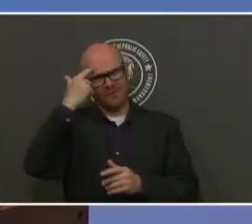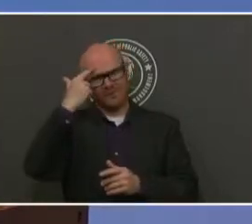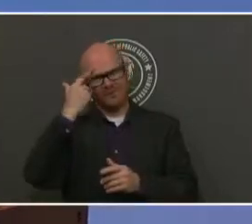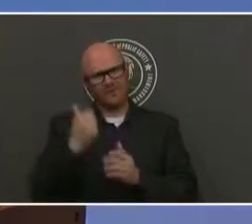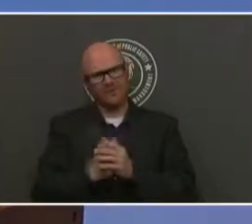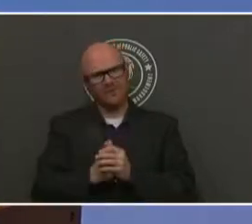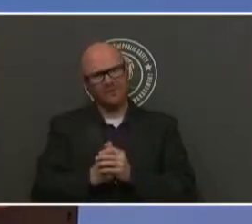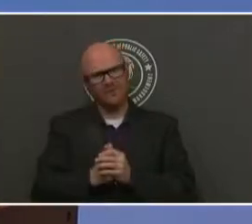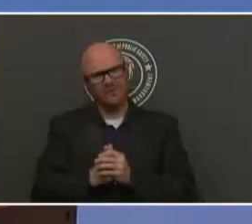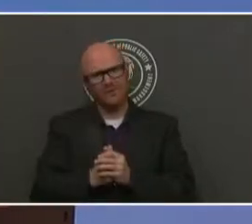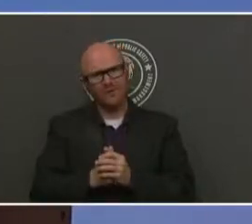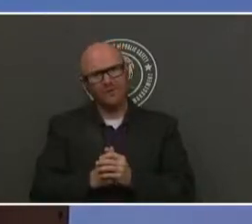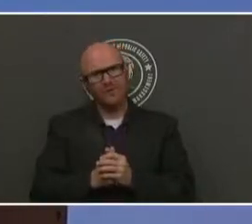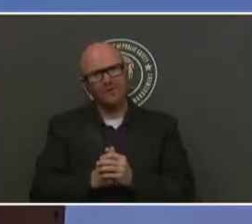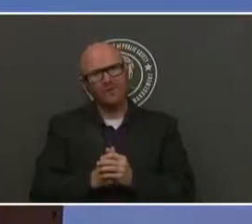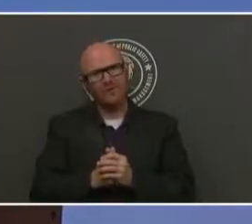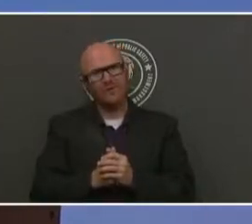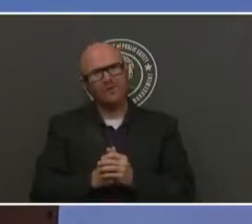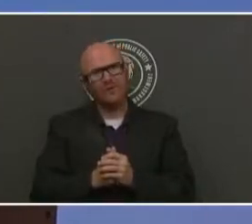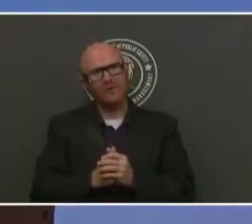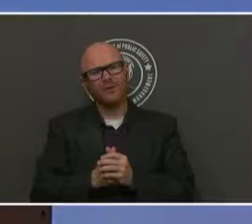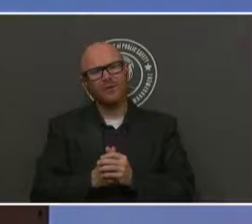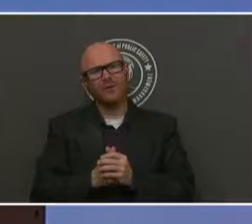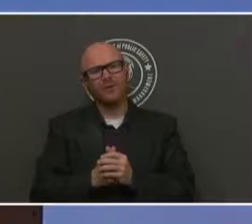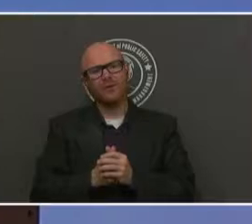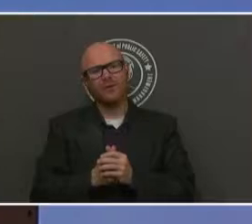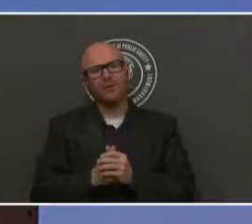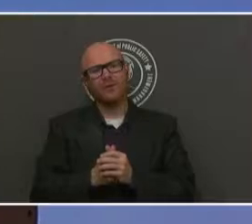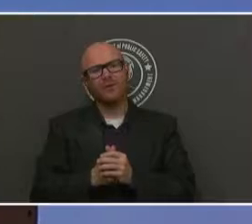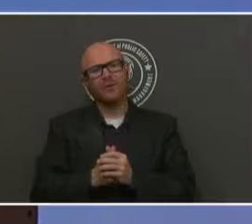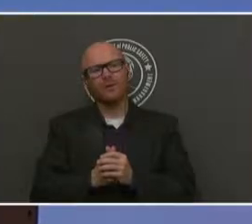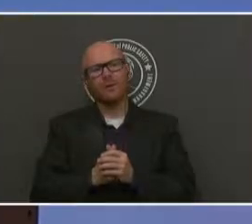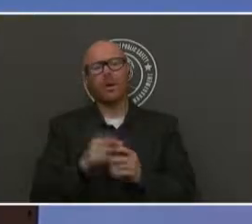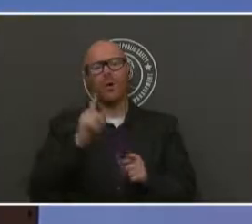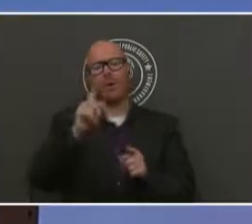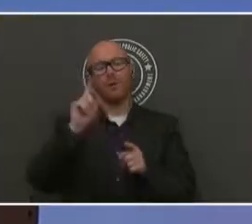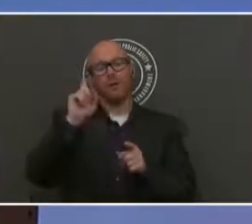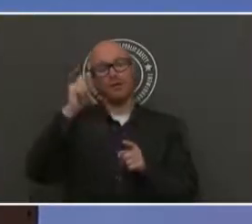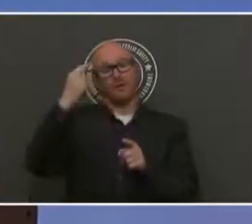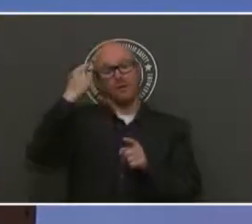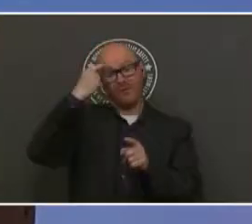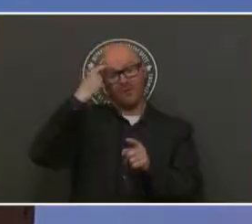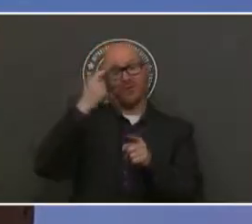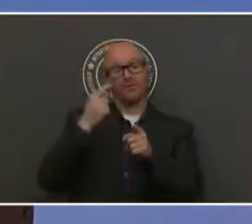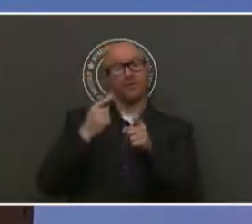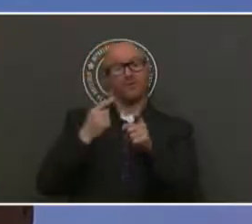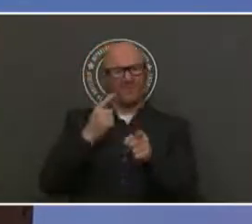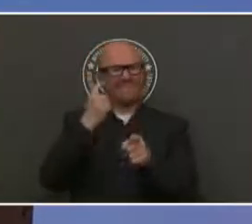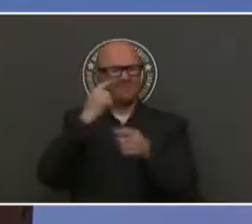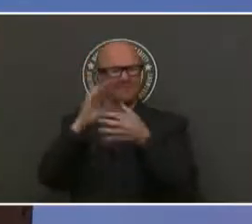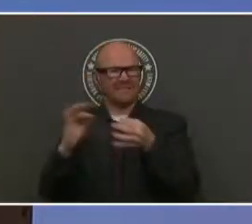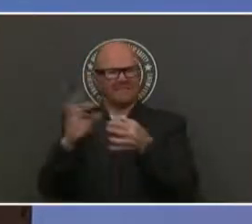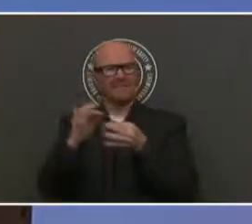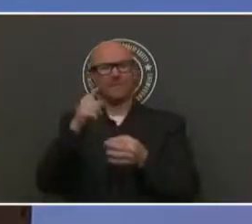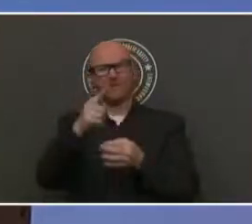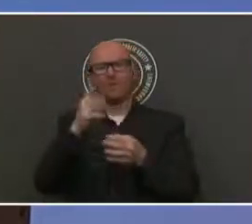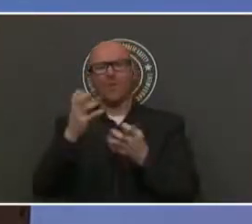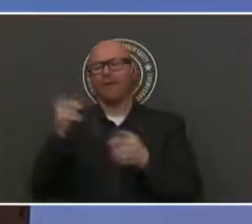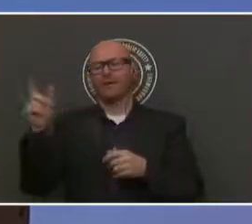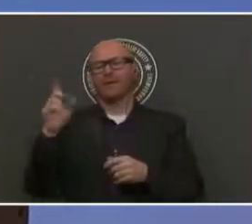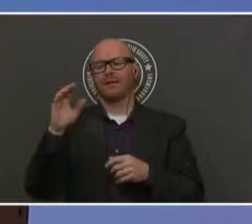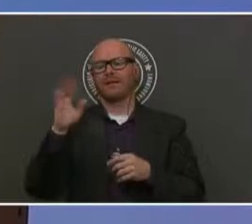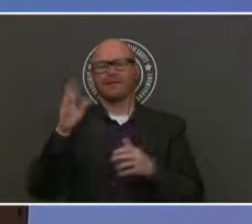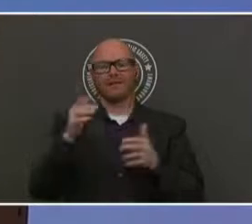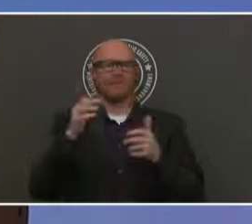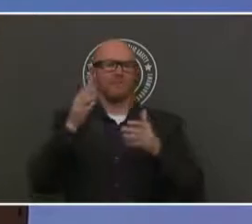officer, former Senate President Wayne Niederhauser. How quickly do you want him to move to find solutions for this summer, knowing it's coming